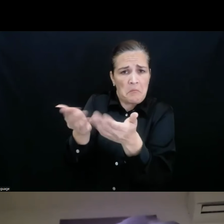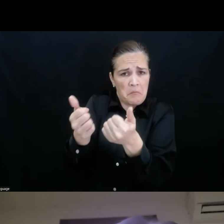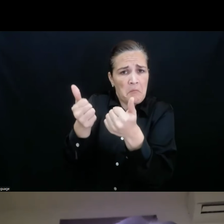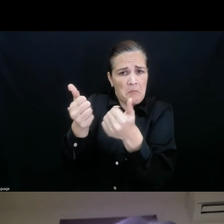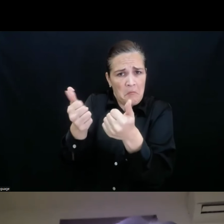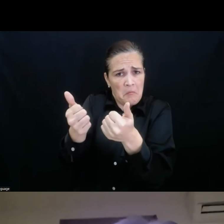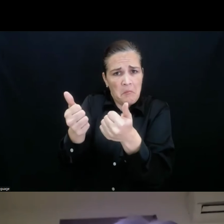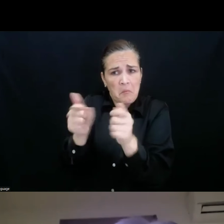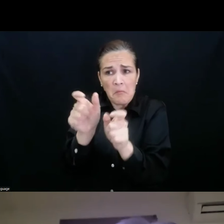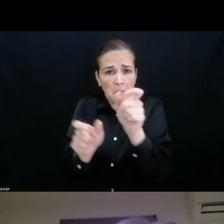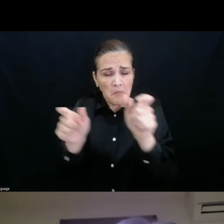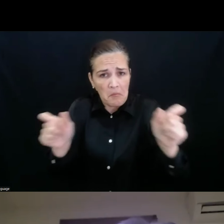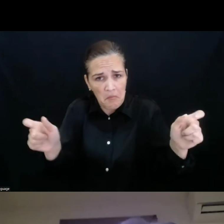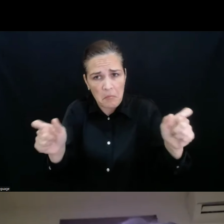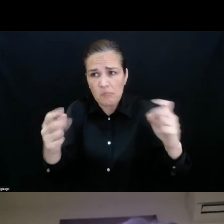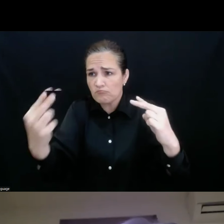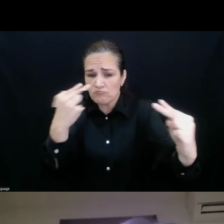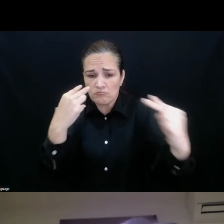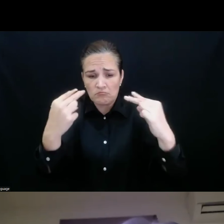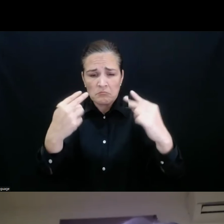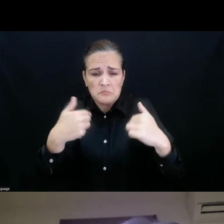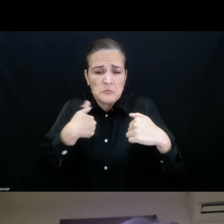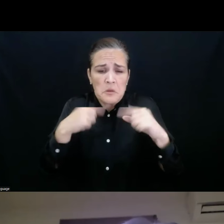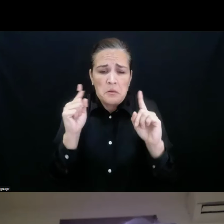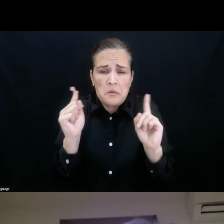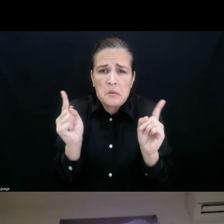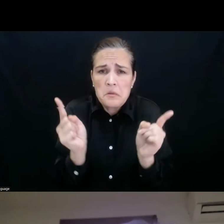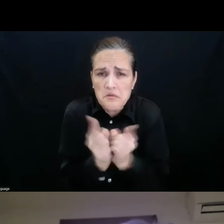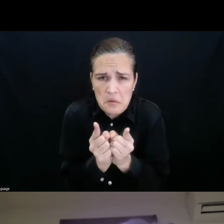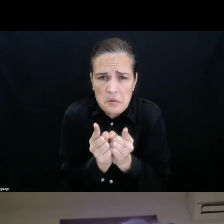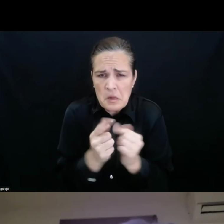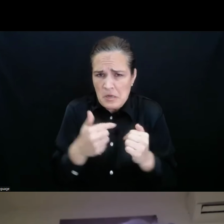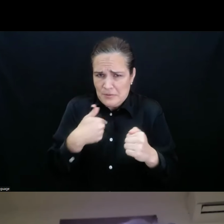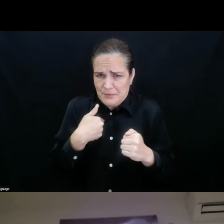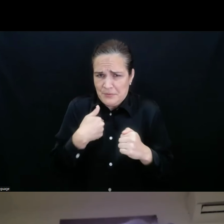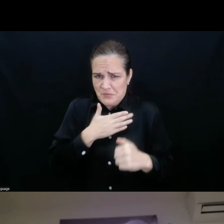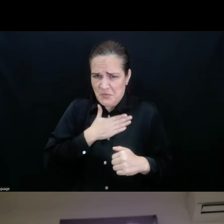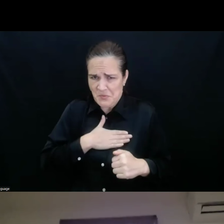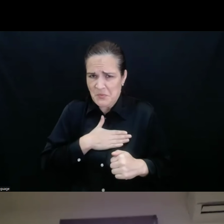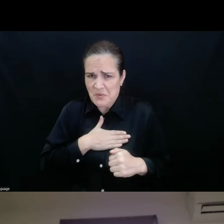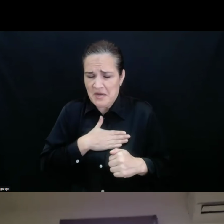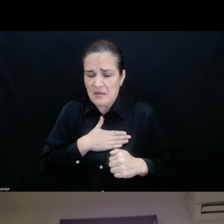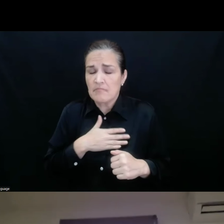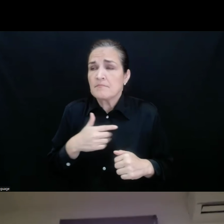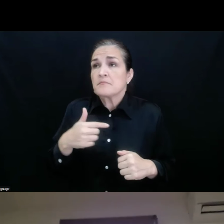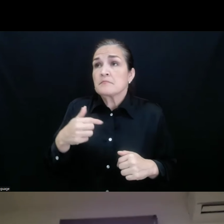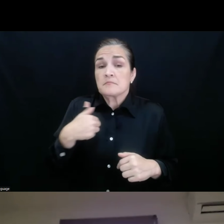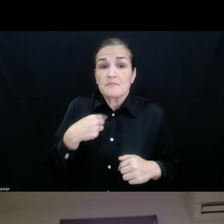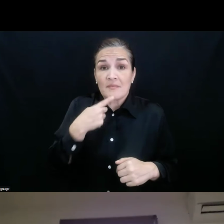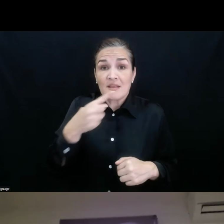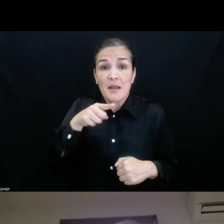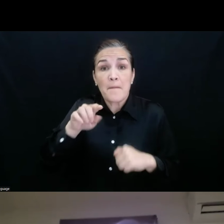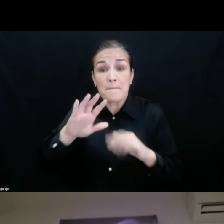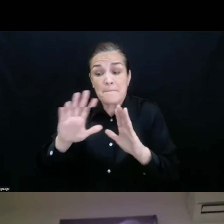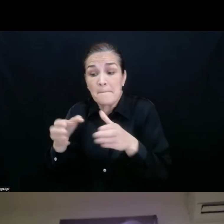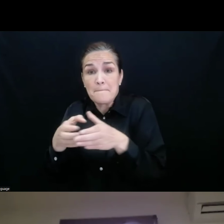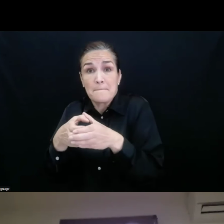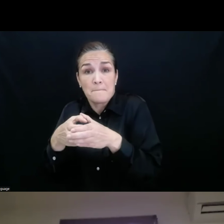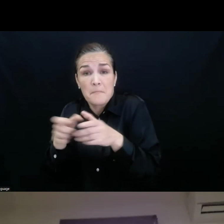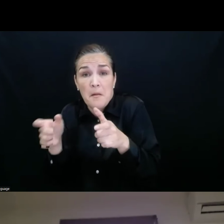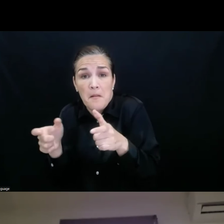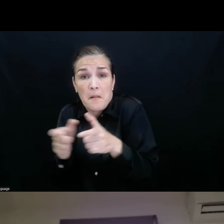this webinar, I'll try to be very brief and say that being a small country, we didn't have that